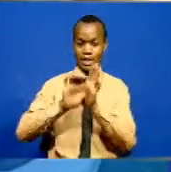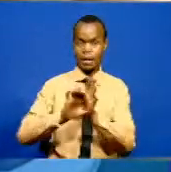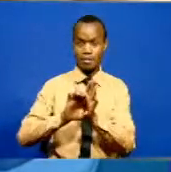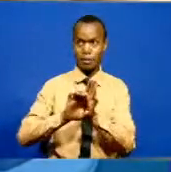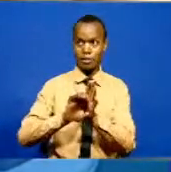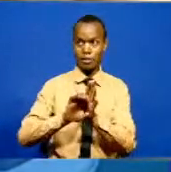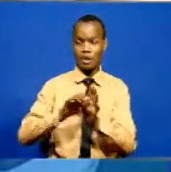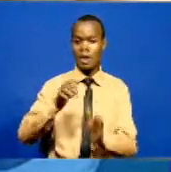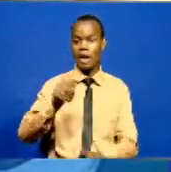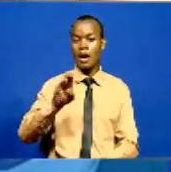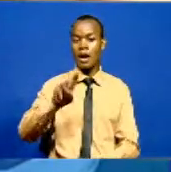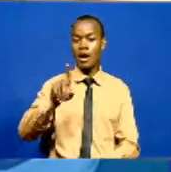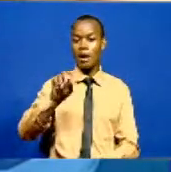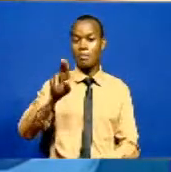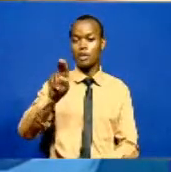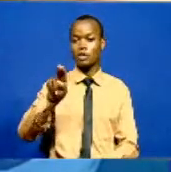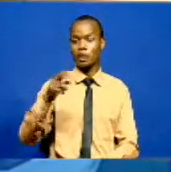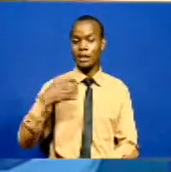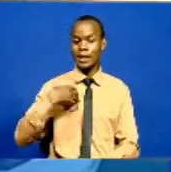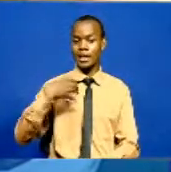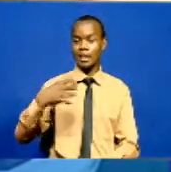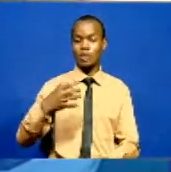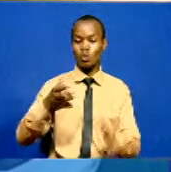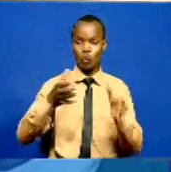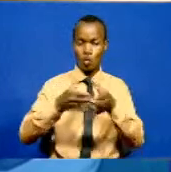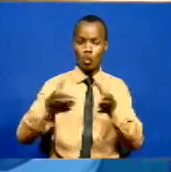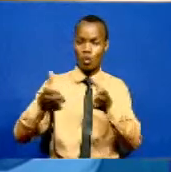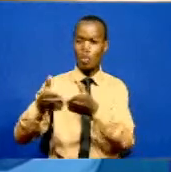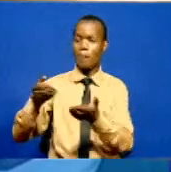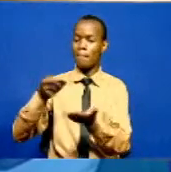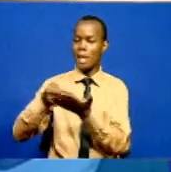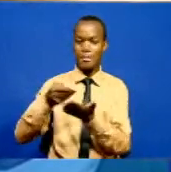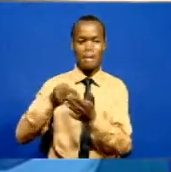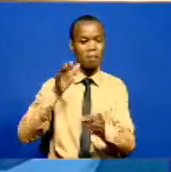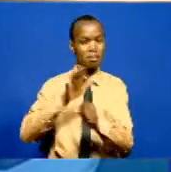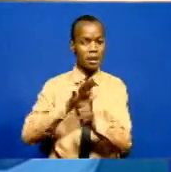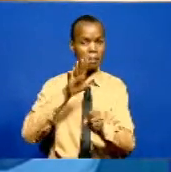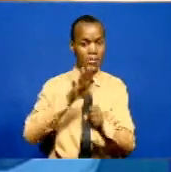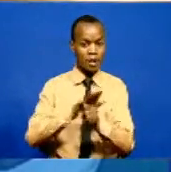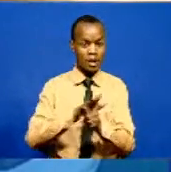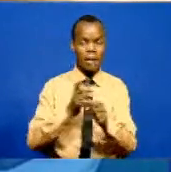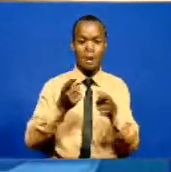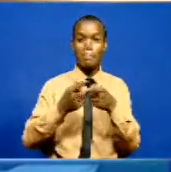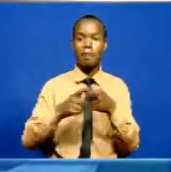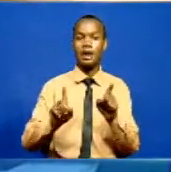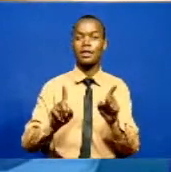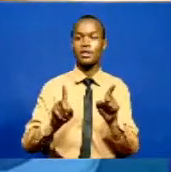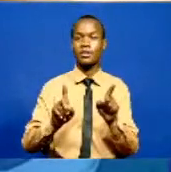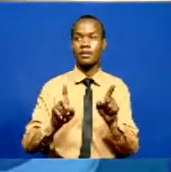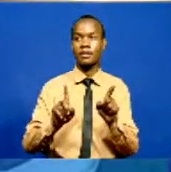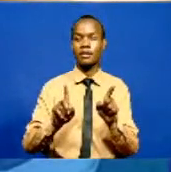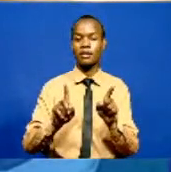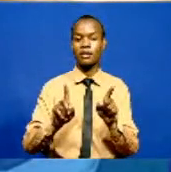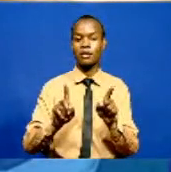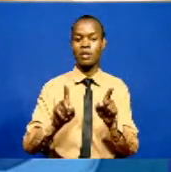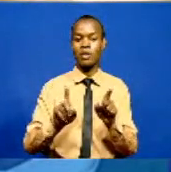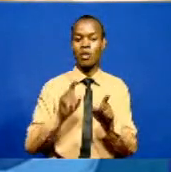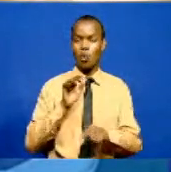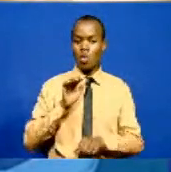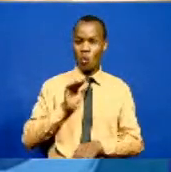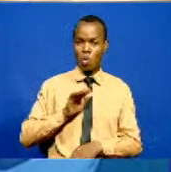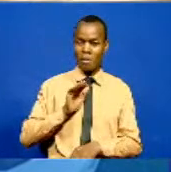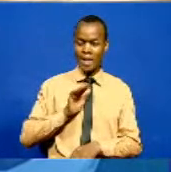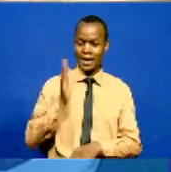Amazon group, Dangote from Nigeria, and the millions of others. But no man, no woman has ever